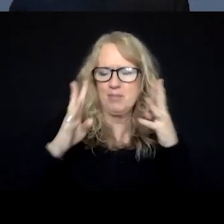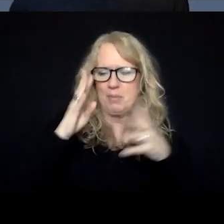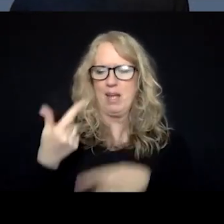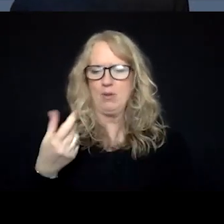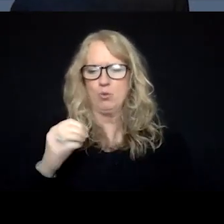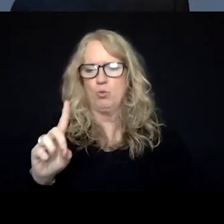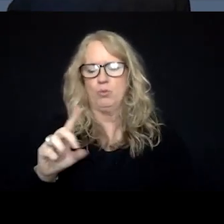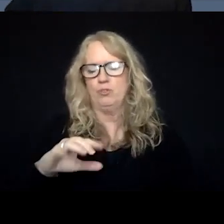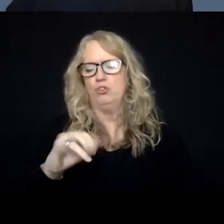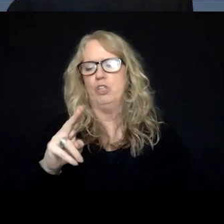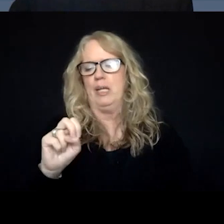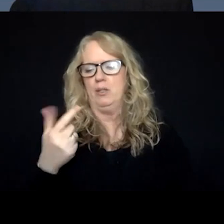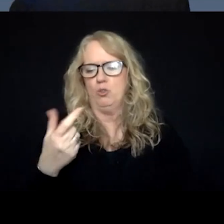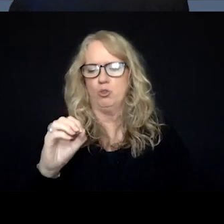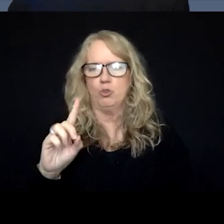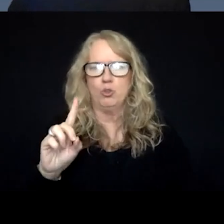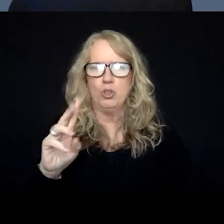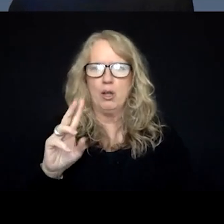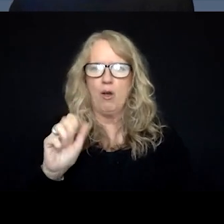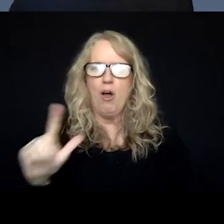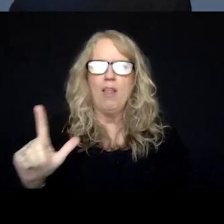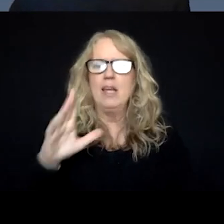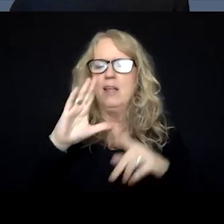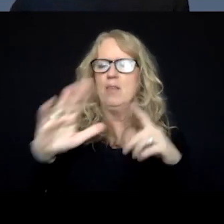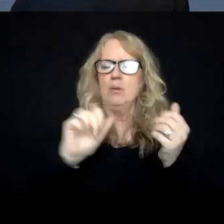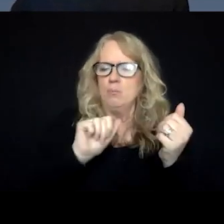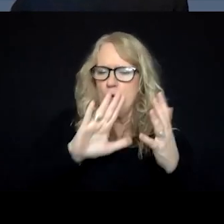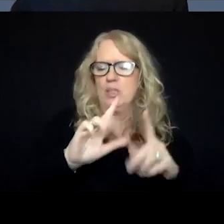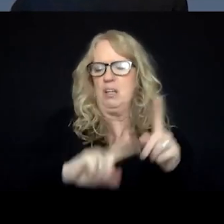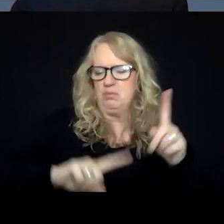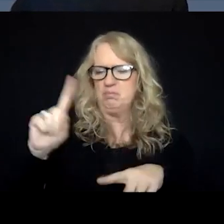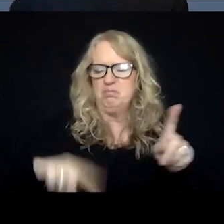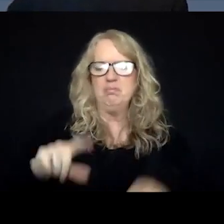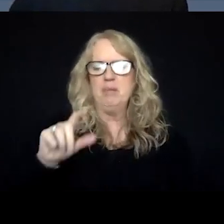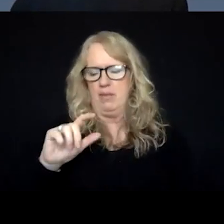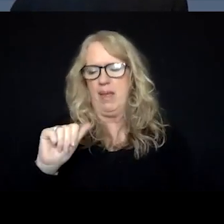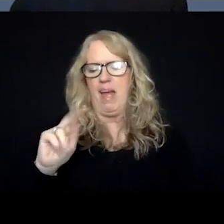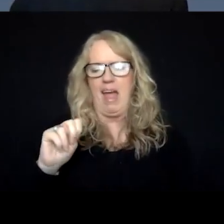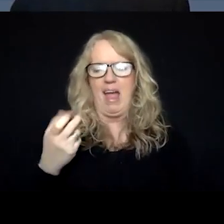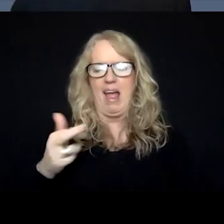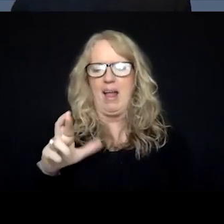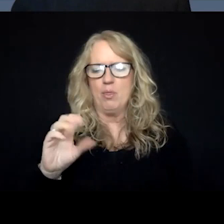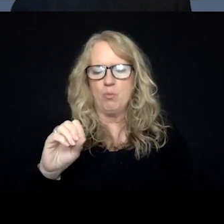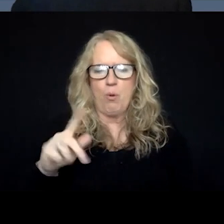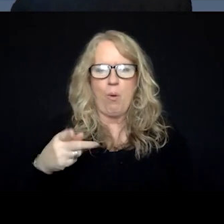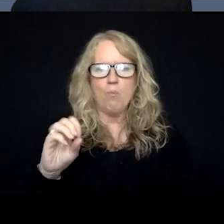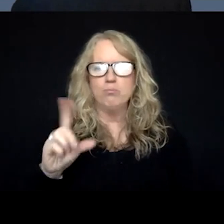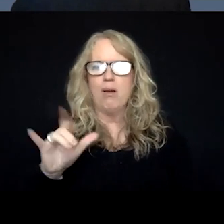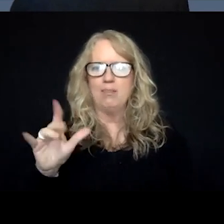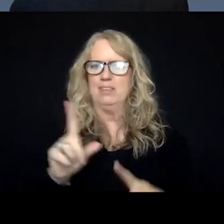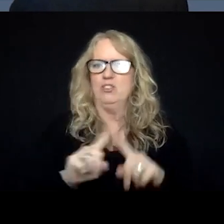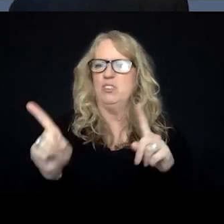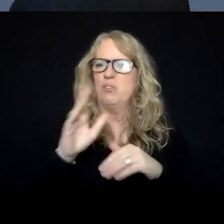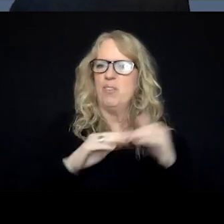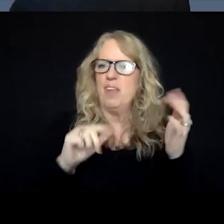approach definitely is an approach, but focuses specifically on aspects of anthropology that is different from these other innovators.